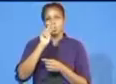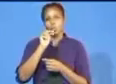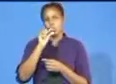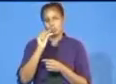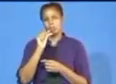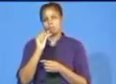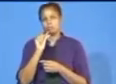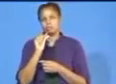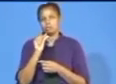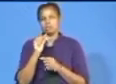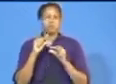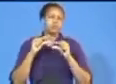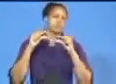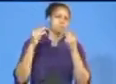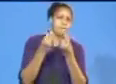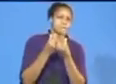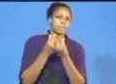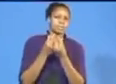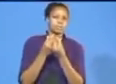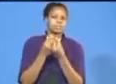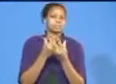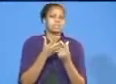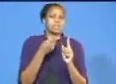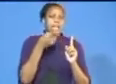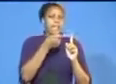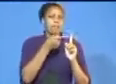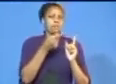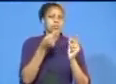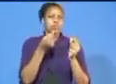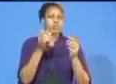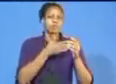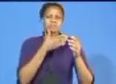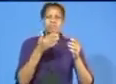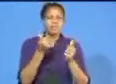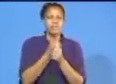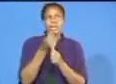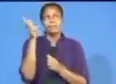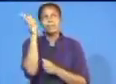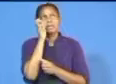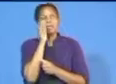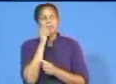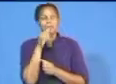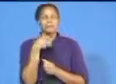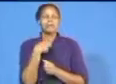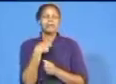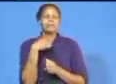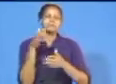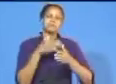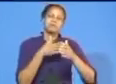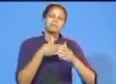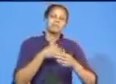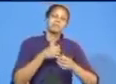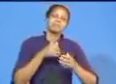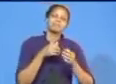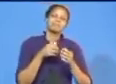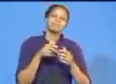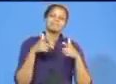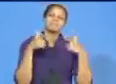George did a solo with a song that every time I hear it, I had to chuckle. It's a story of